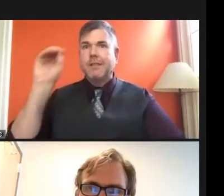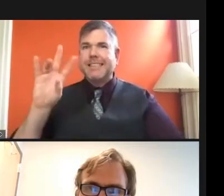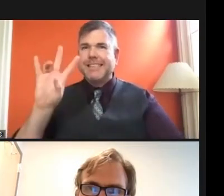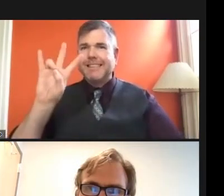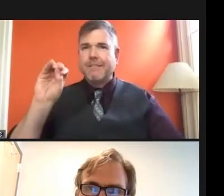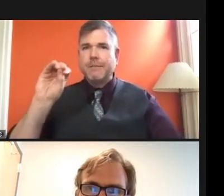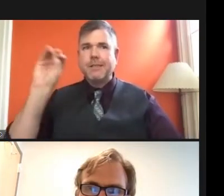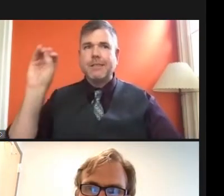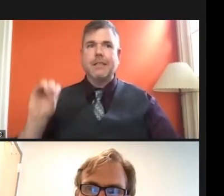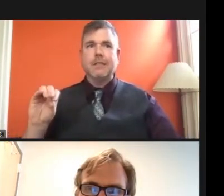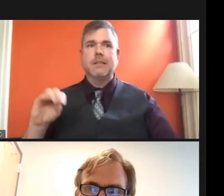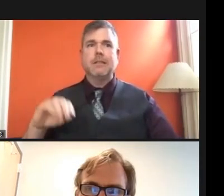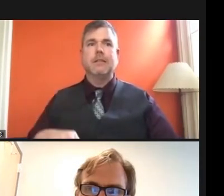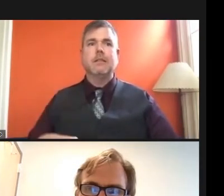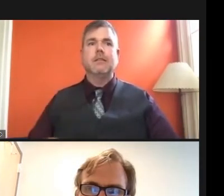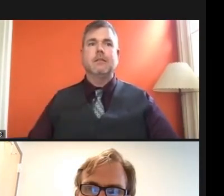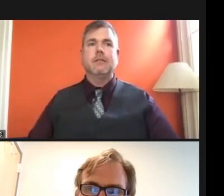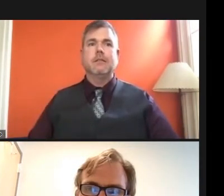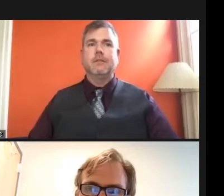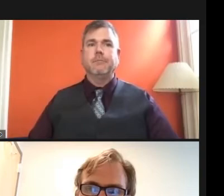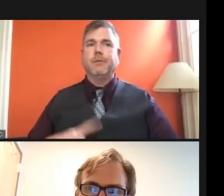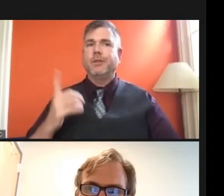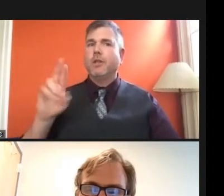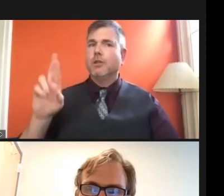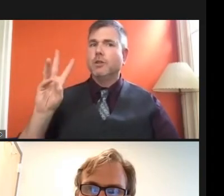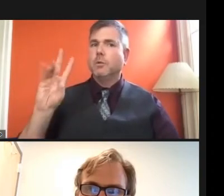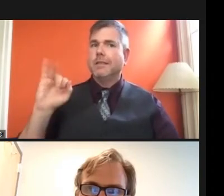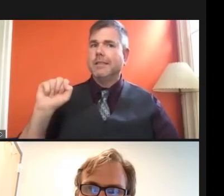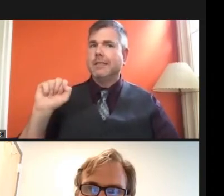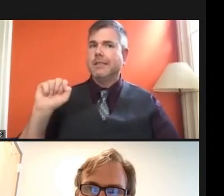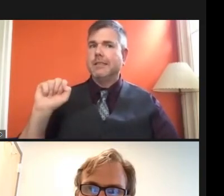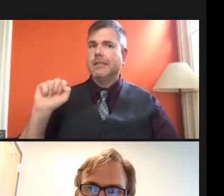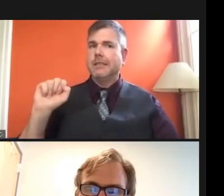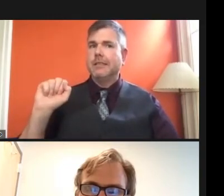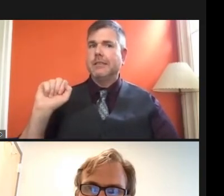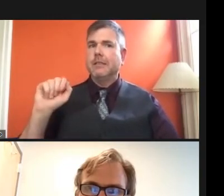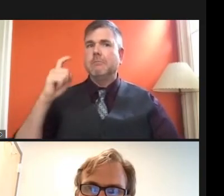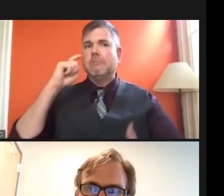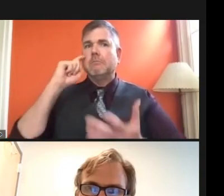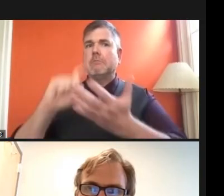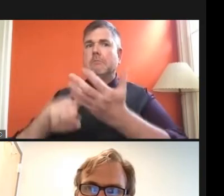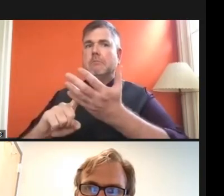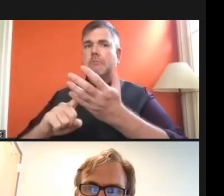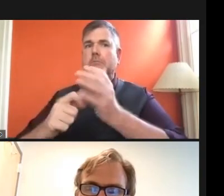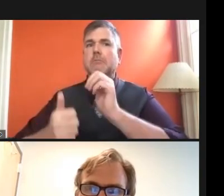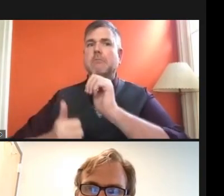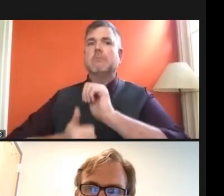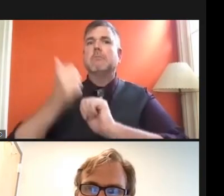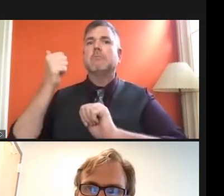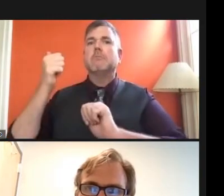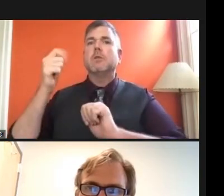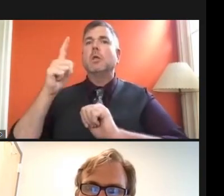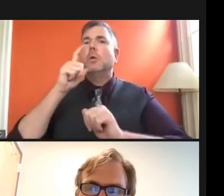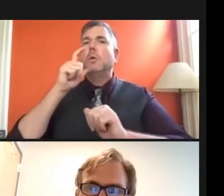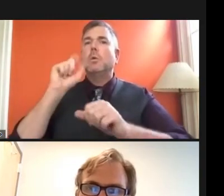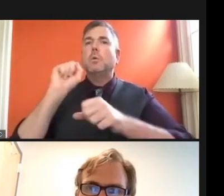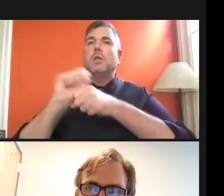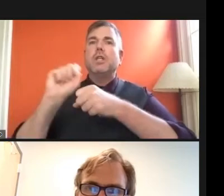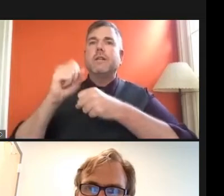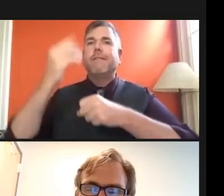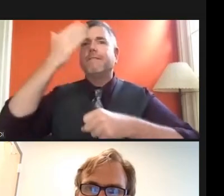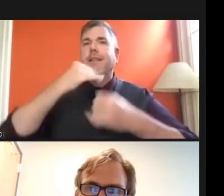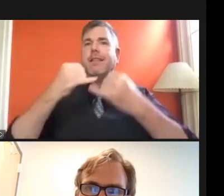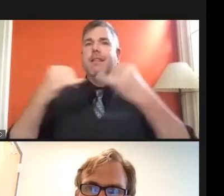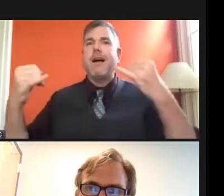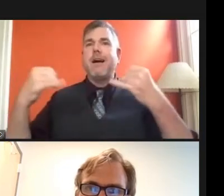you for acknowledging that. And we know that some may live in multi-generational households and others may only be monolingual Spanish